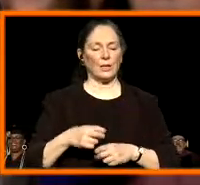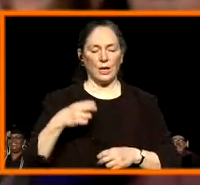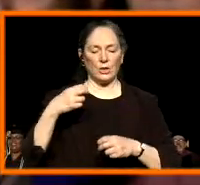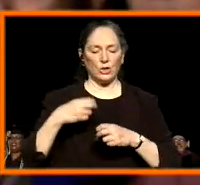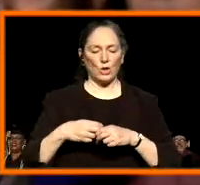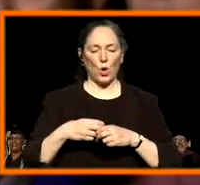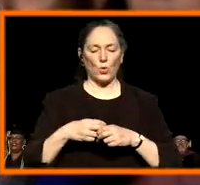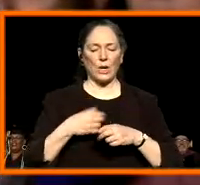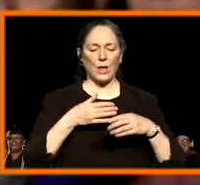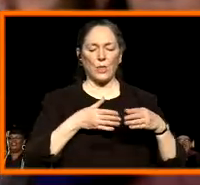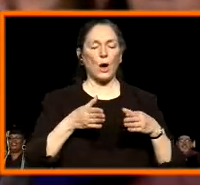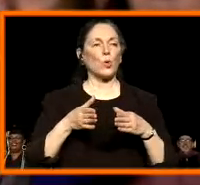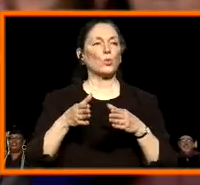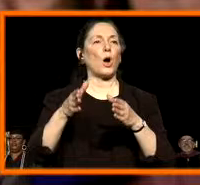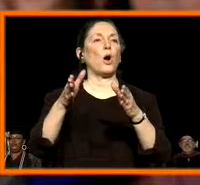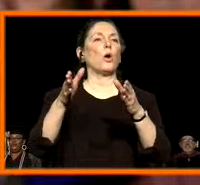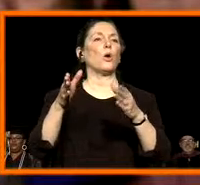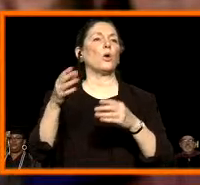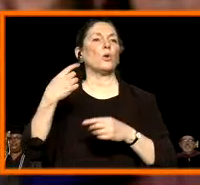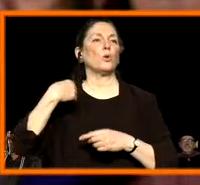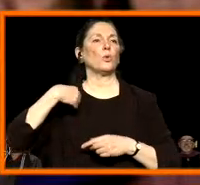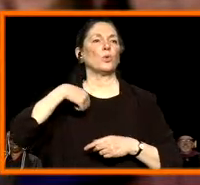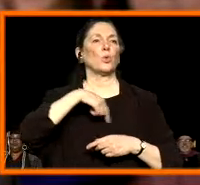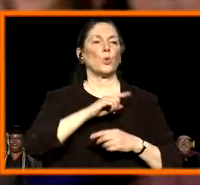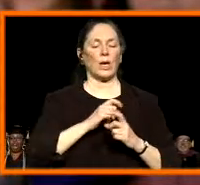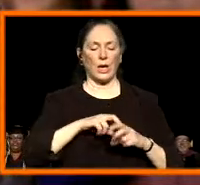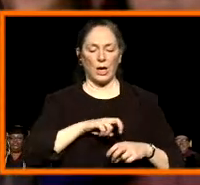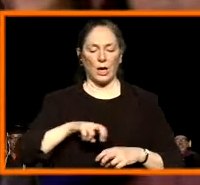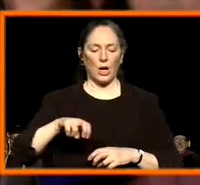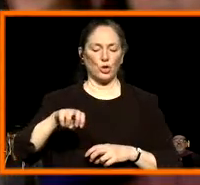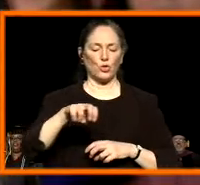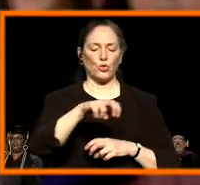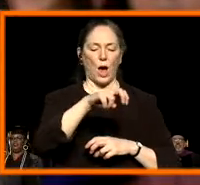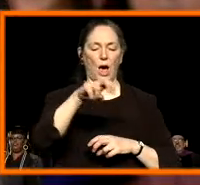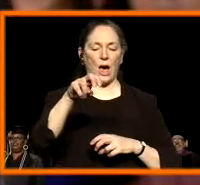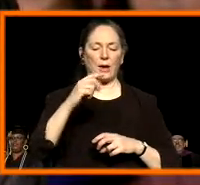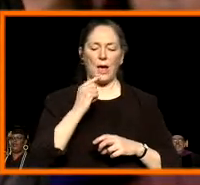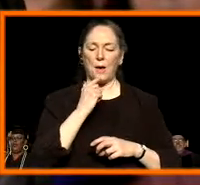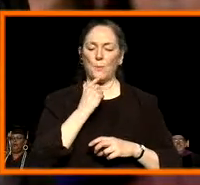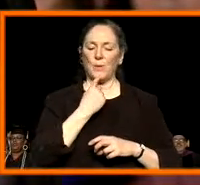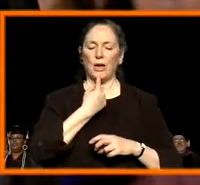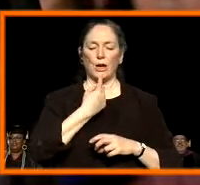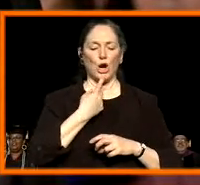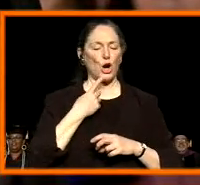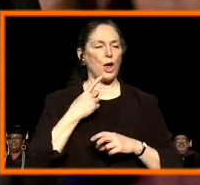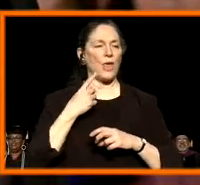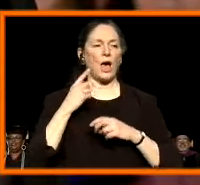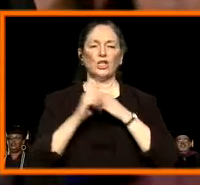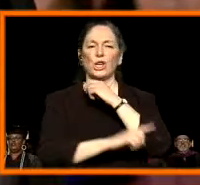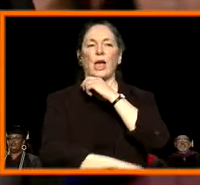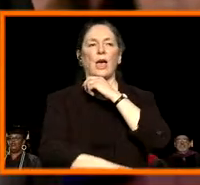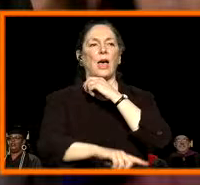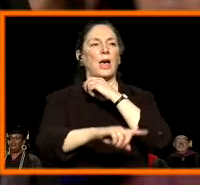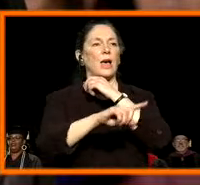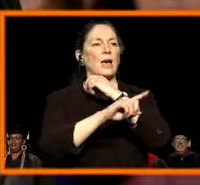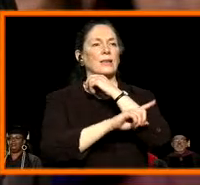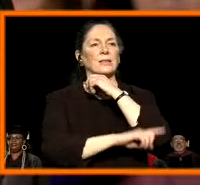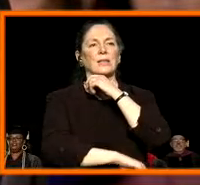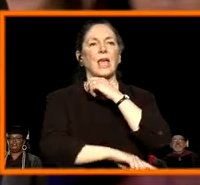won. Stony the road we trod, bitter the